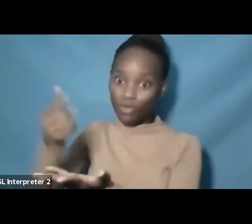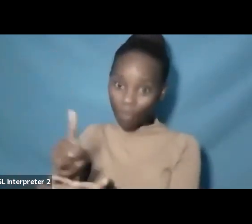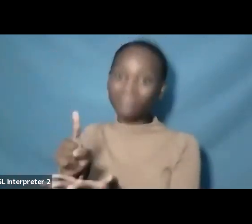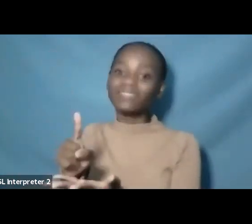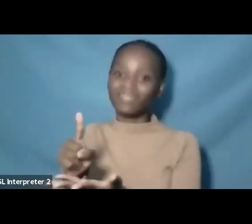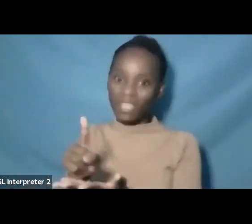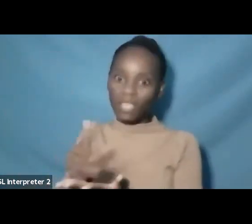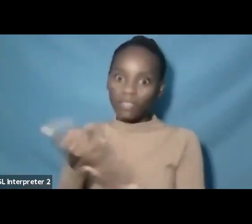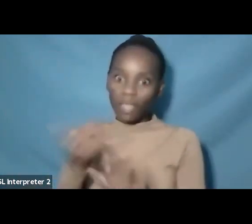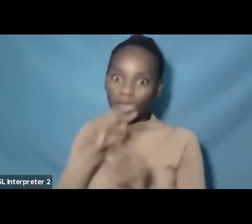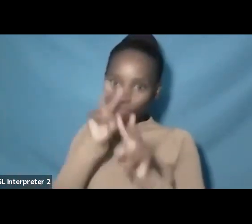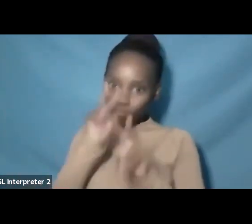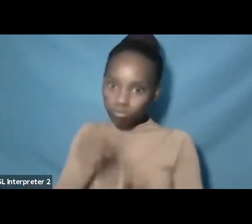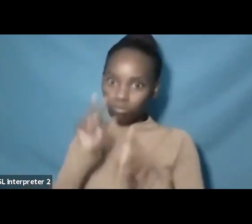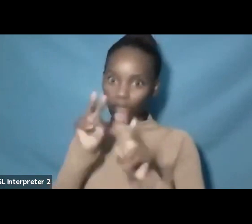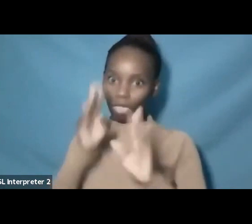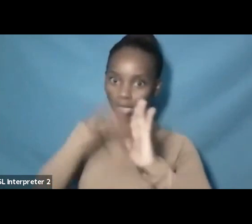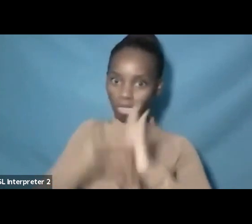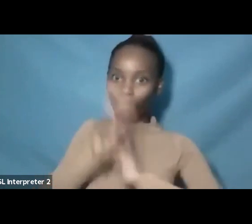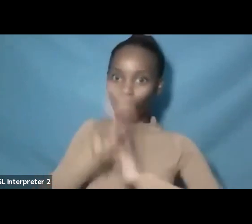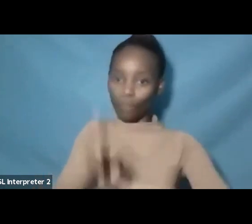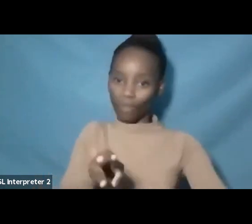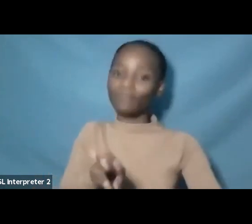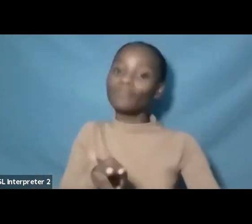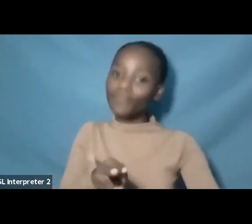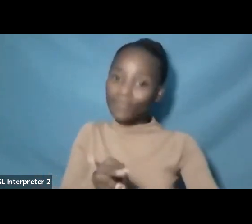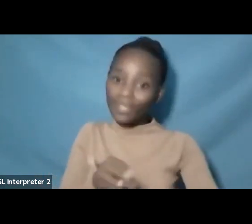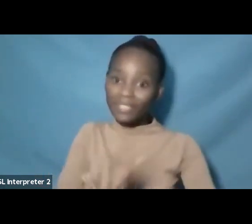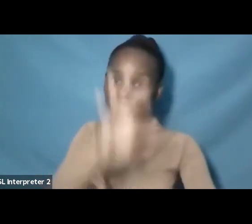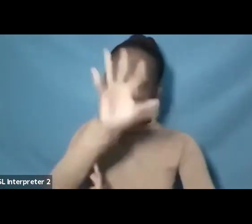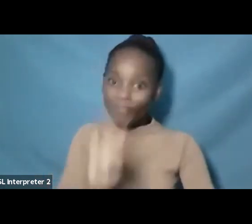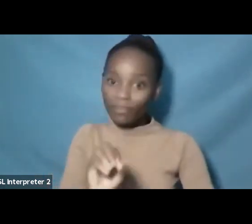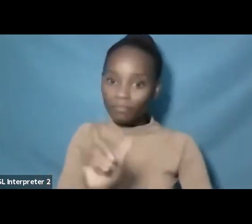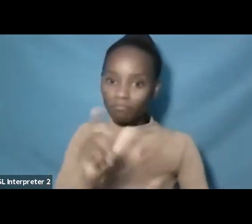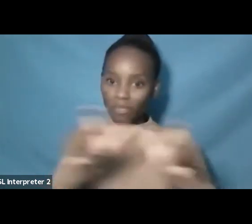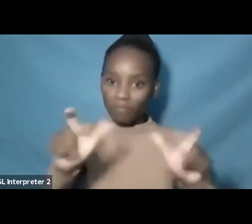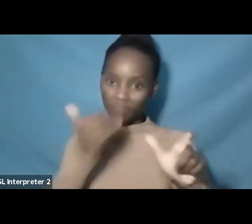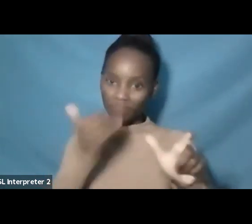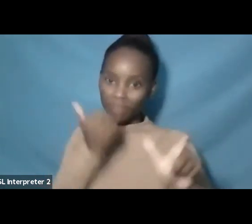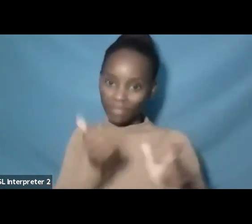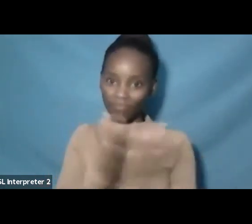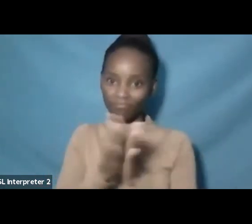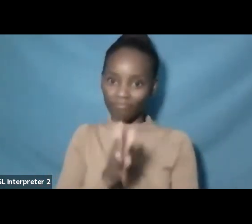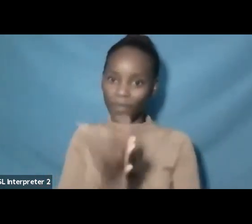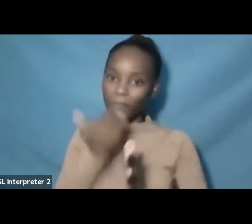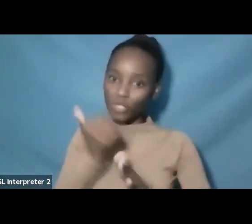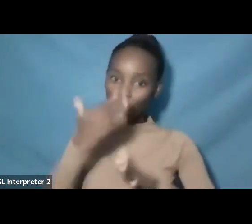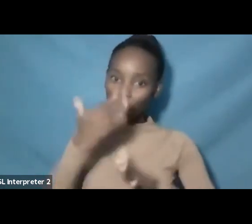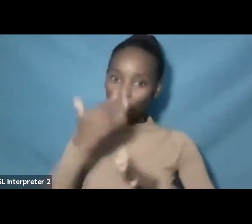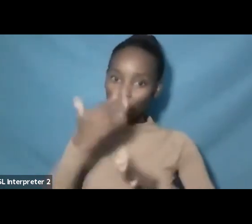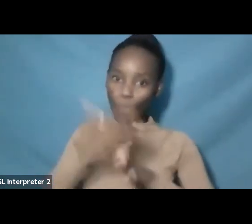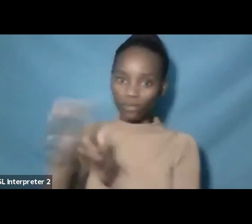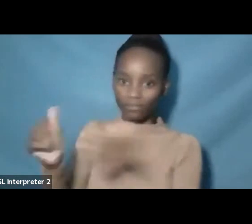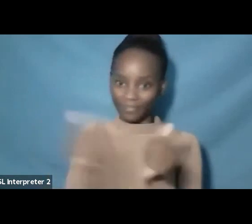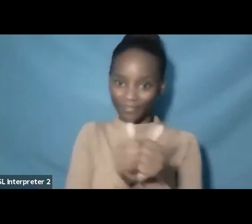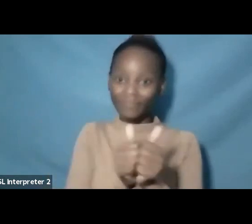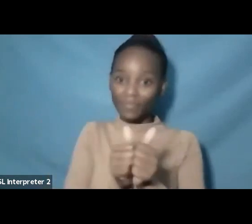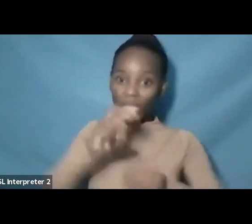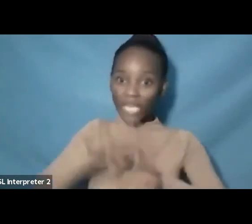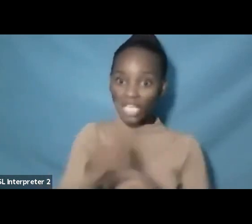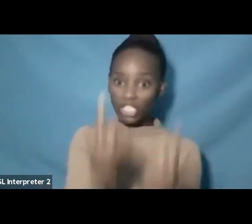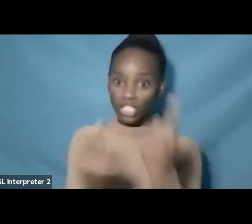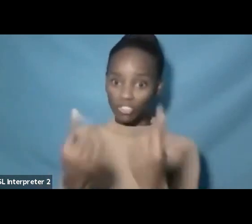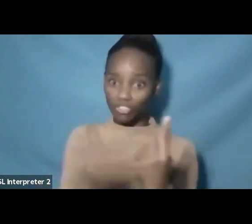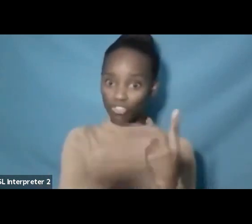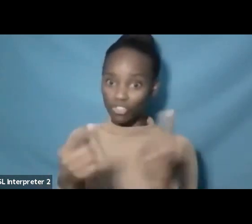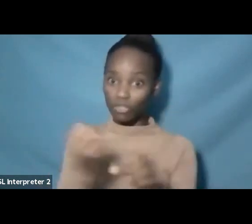So South Africans, we want to work with you. We need all of you to put our hand and help us